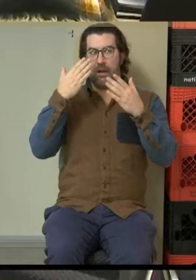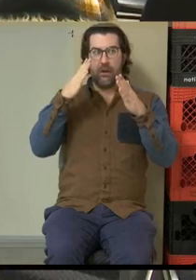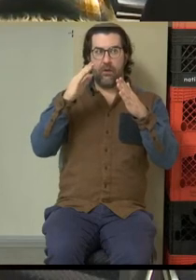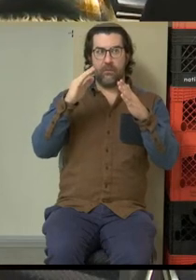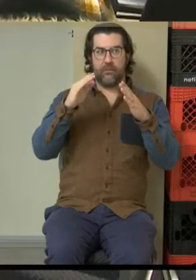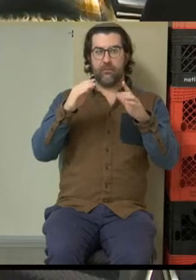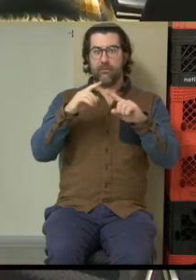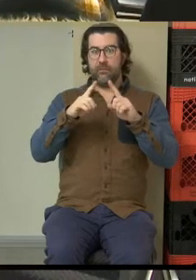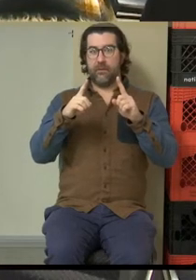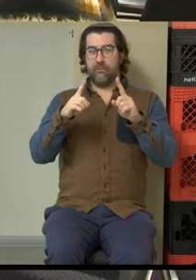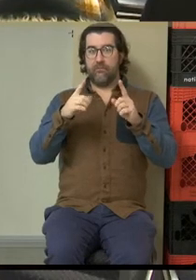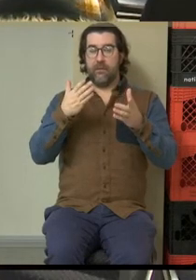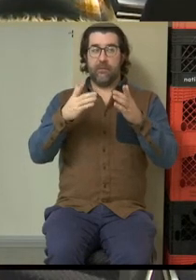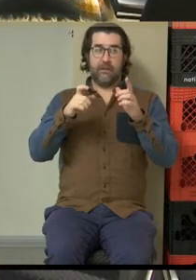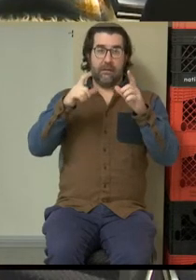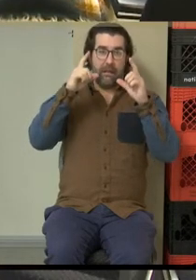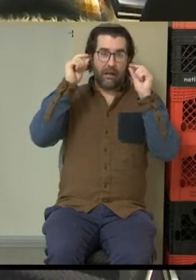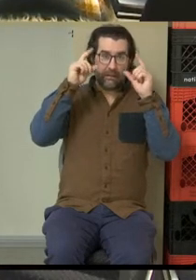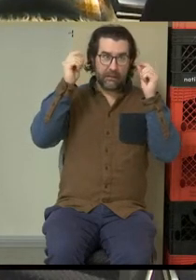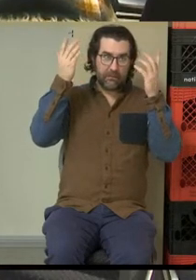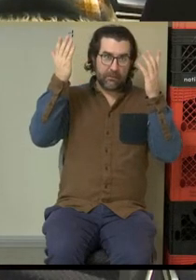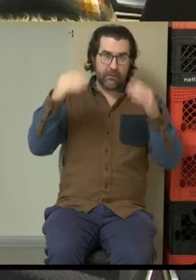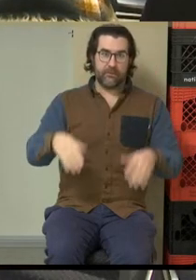walked away, but maybe I need glasses.